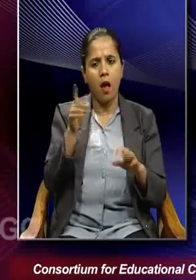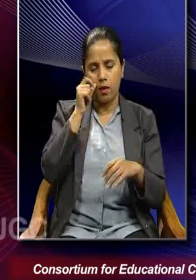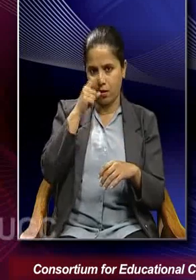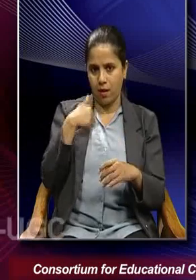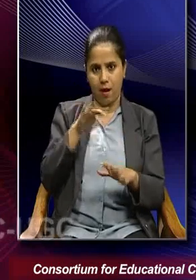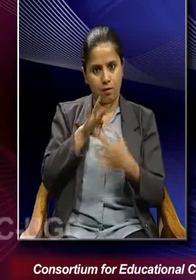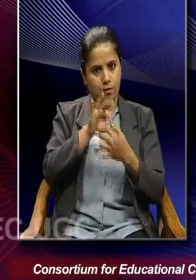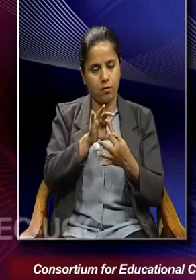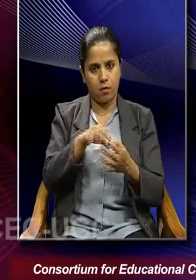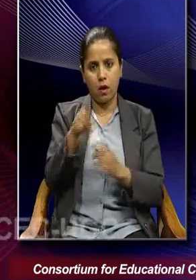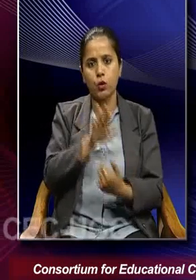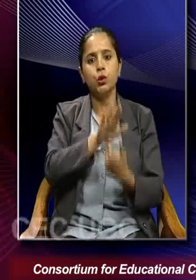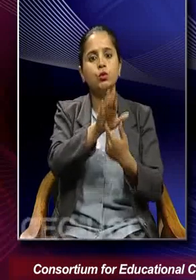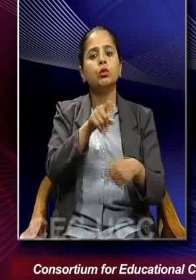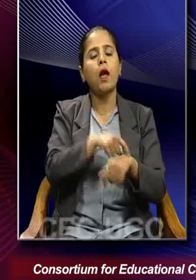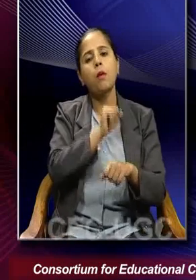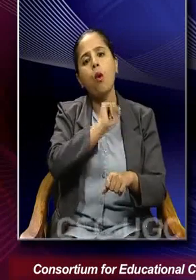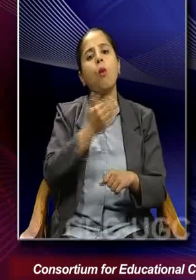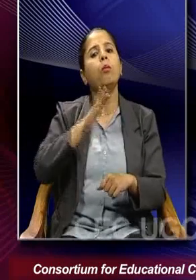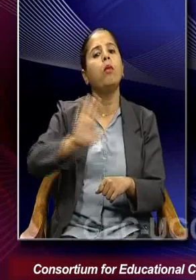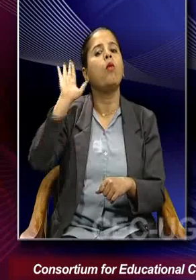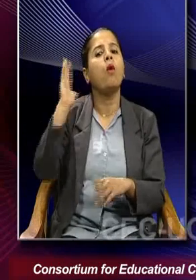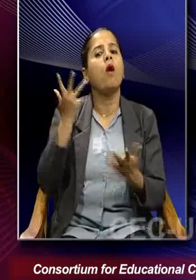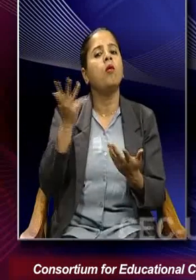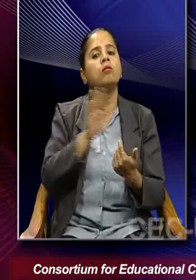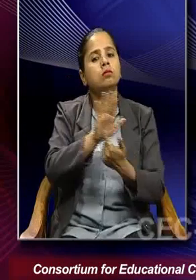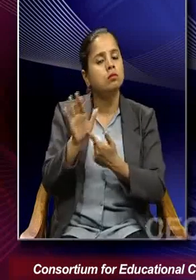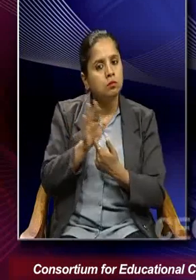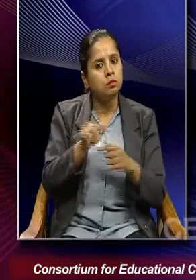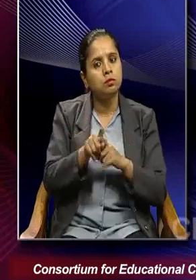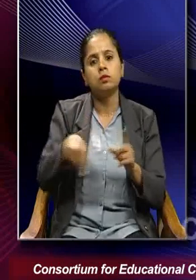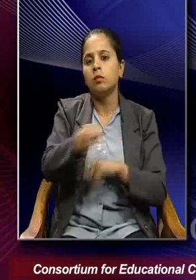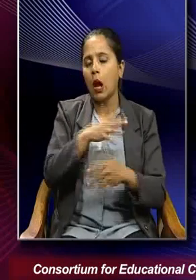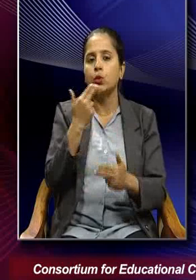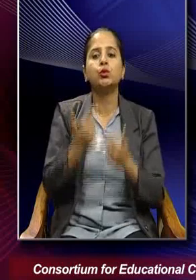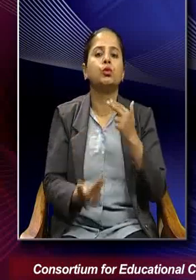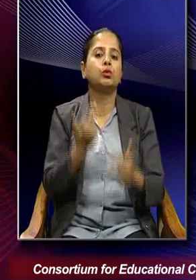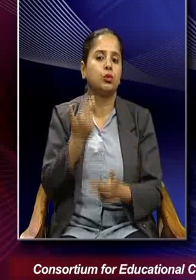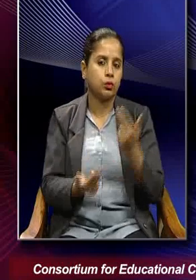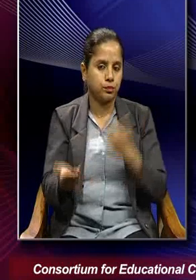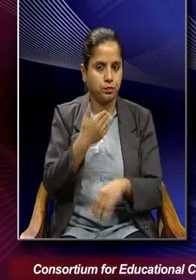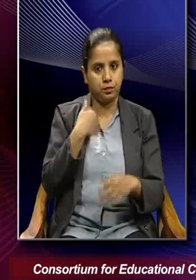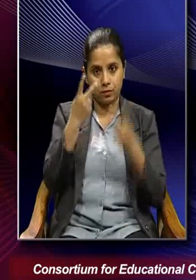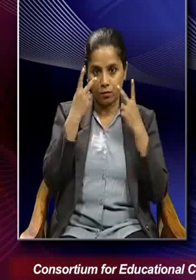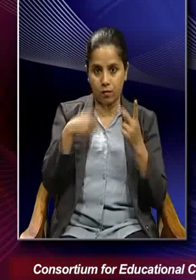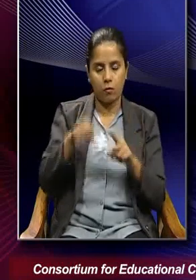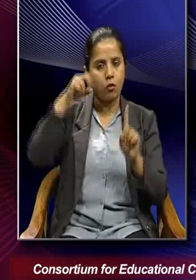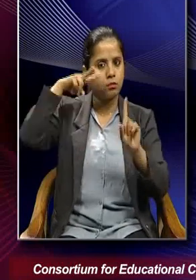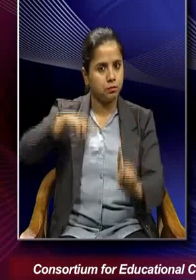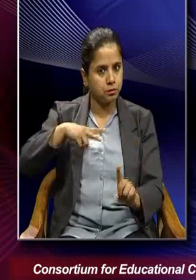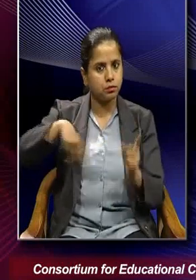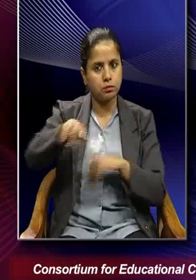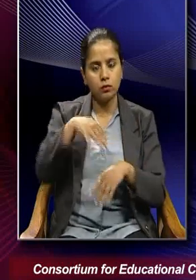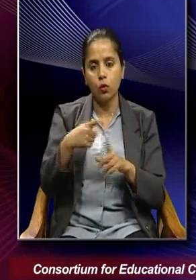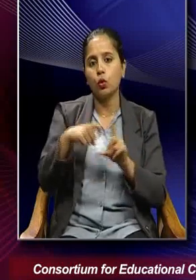portrayed in the contemporary times, and how the story, when we try to see it from a perspective, how